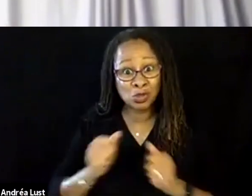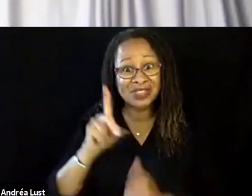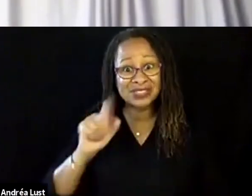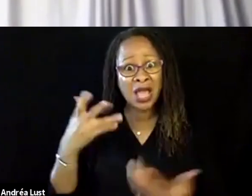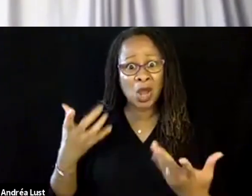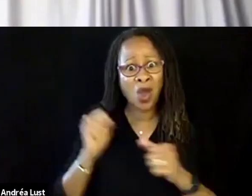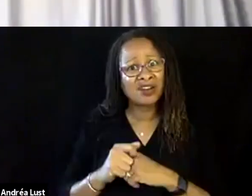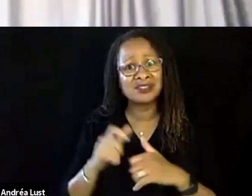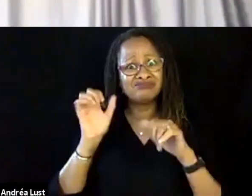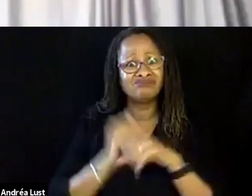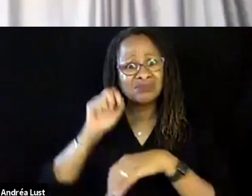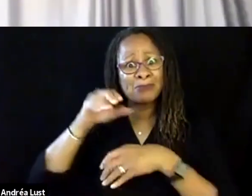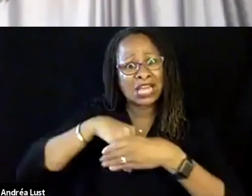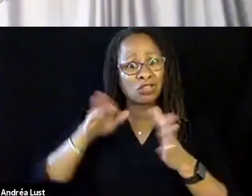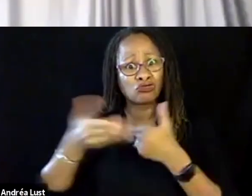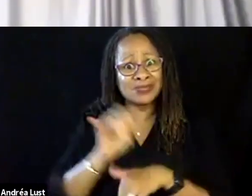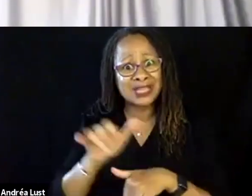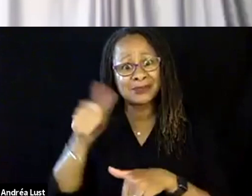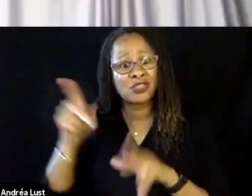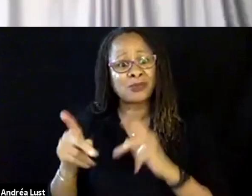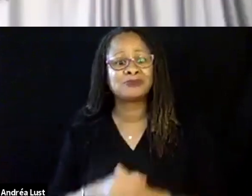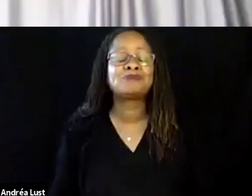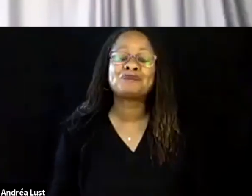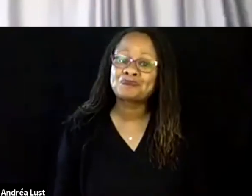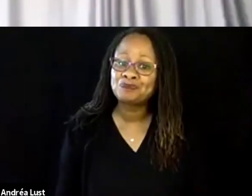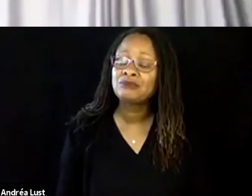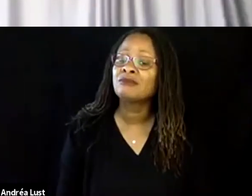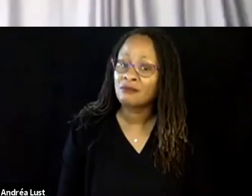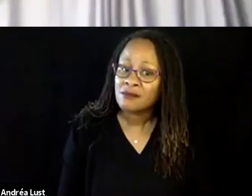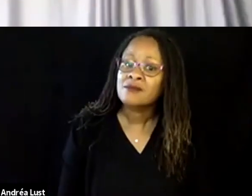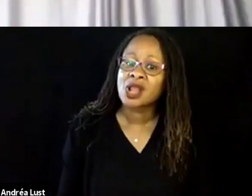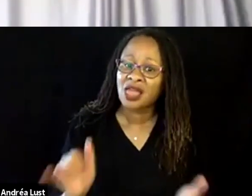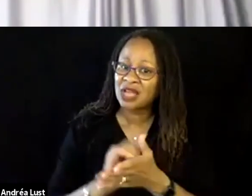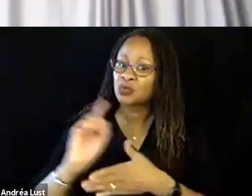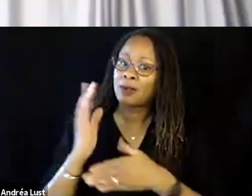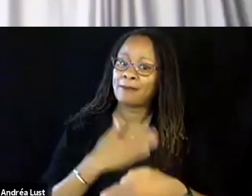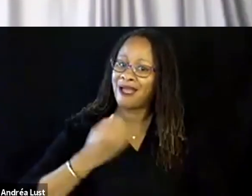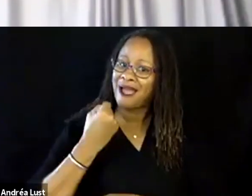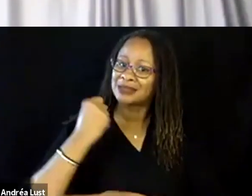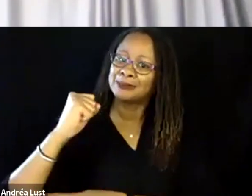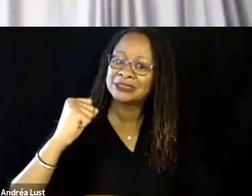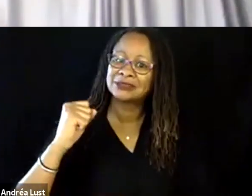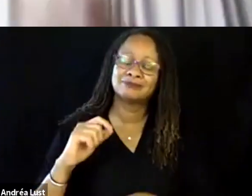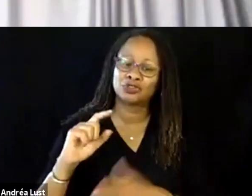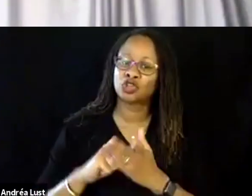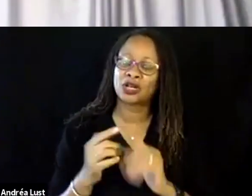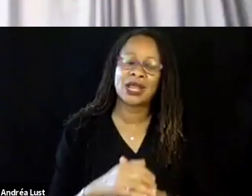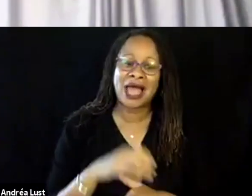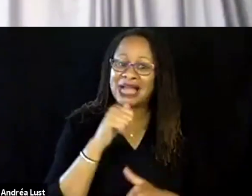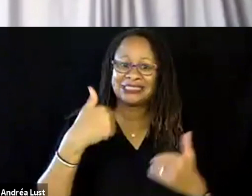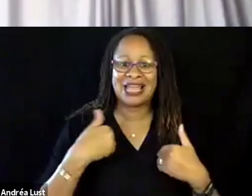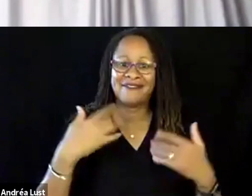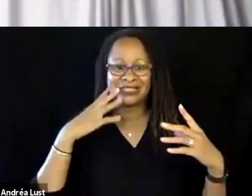a shot just like anyone else. And that's where, you know, my activism came into play. And I had no intentions